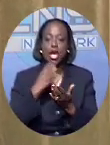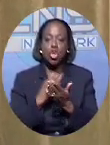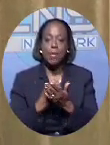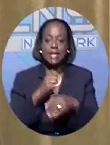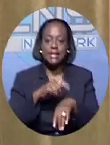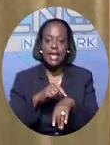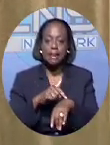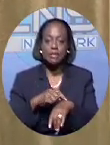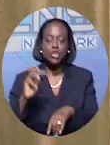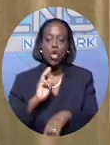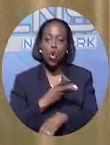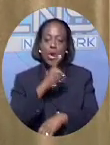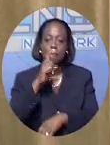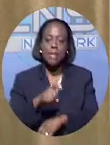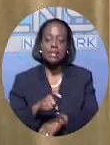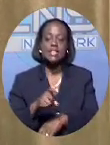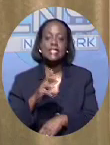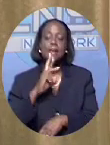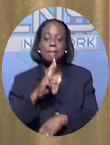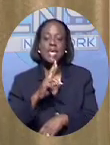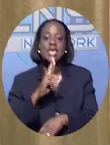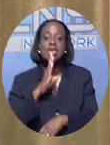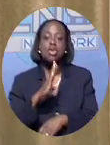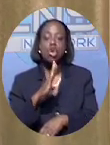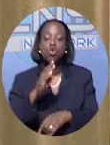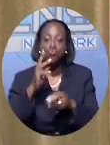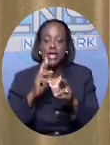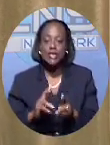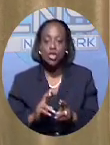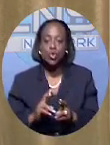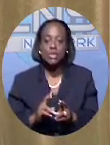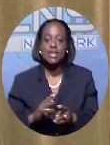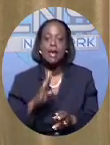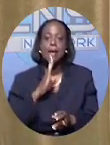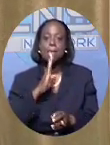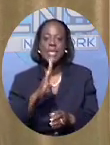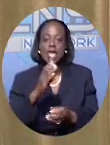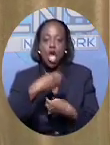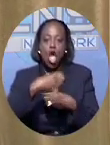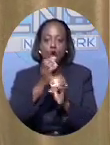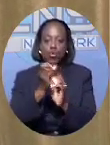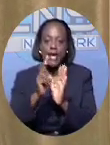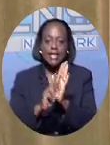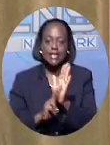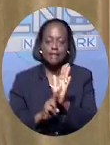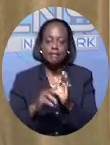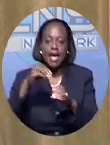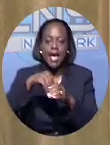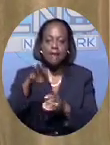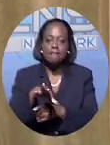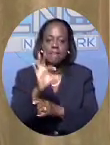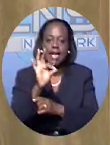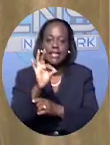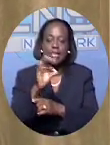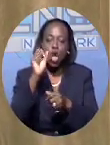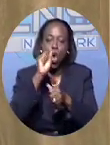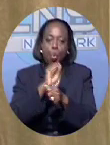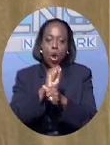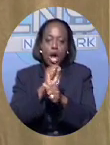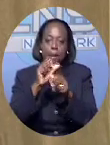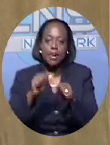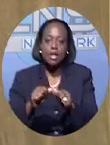shall have to be resolute, we shall have to be creative in finding workable